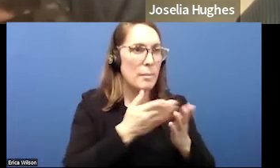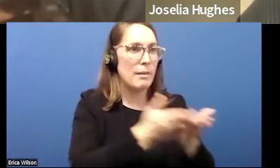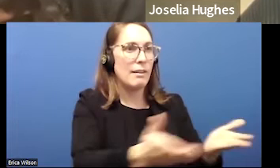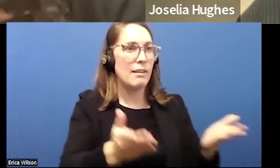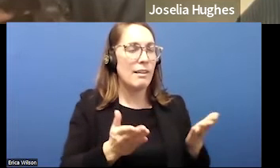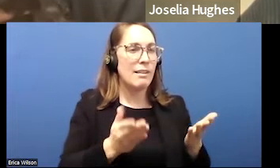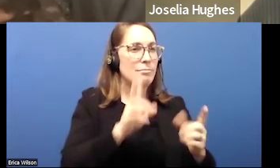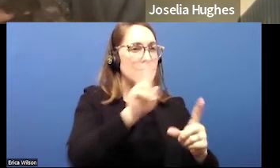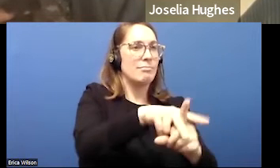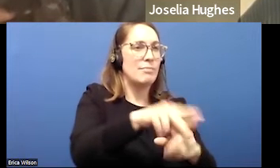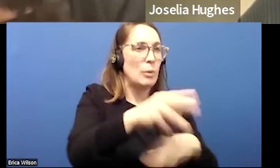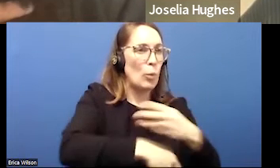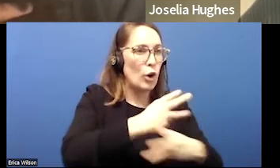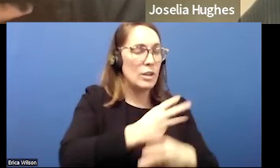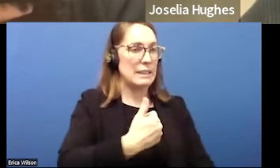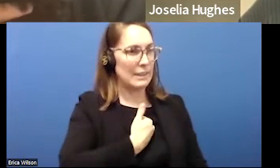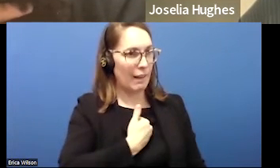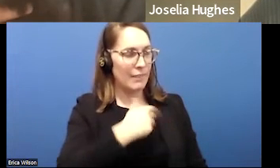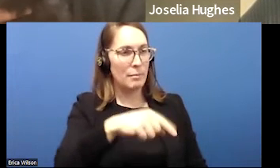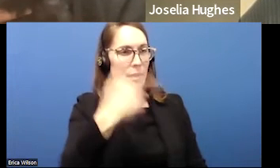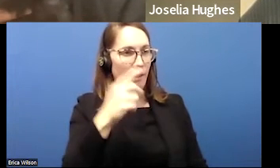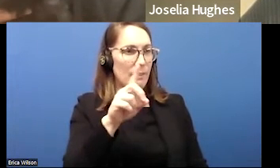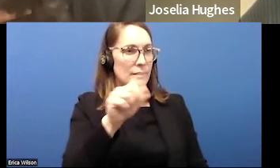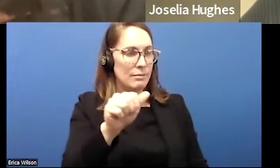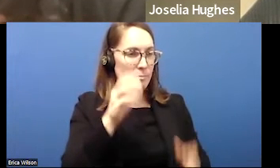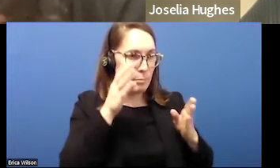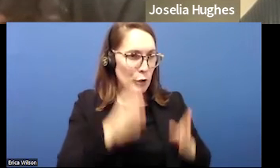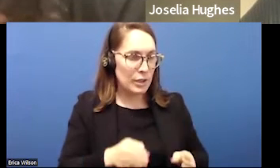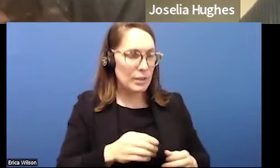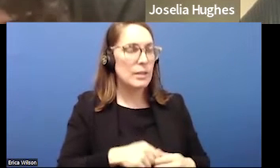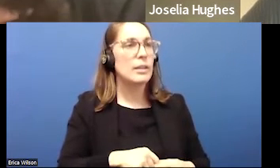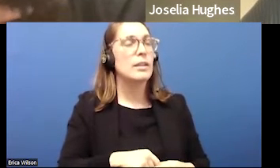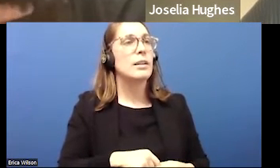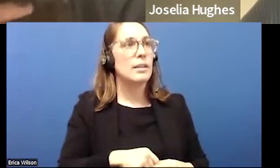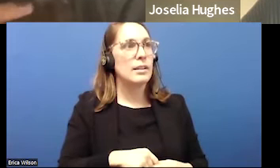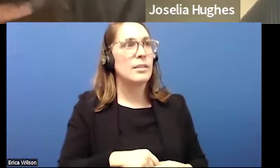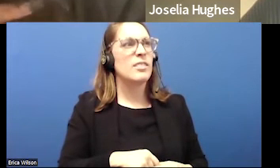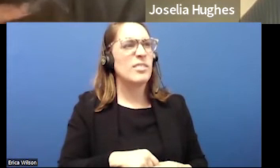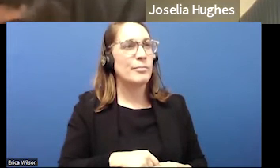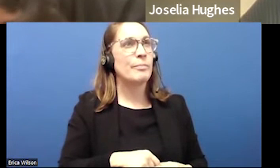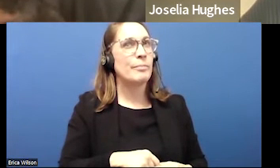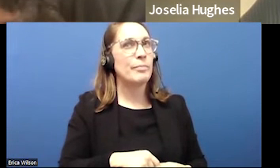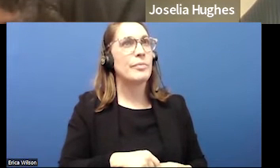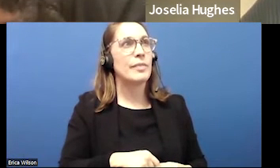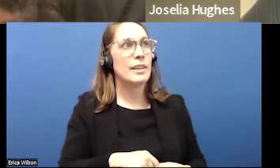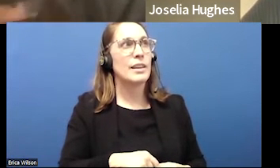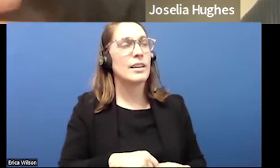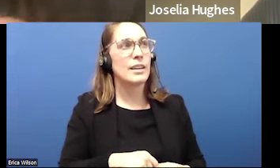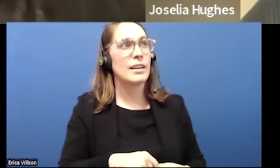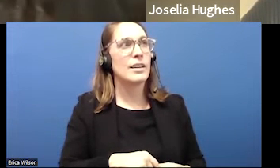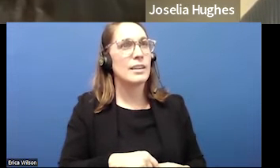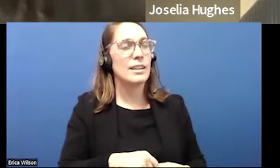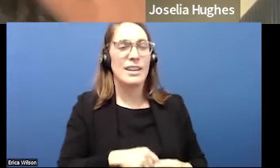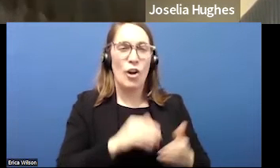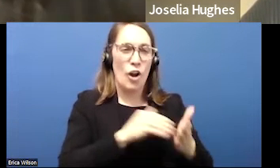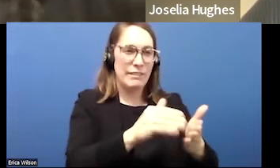up in the world as a disabled Black person, that oftentimes I feel